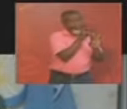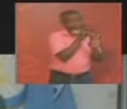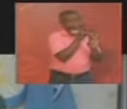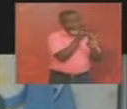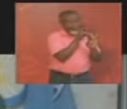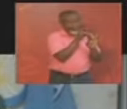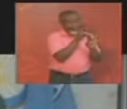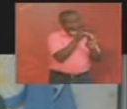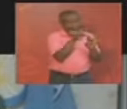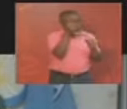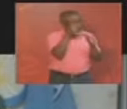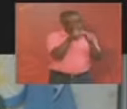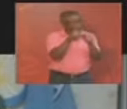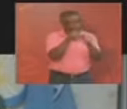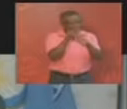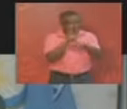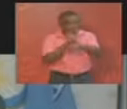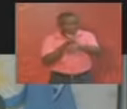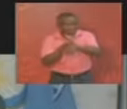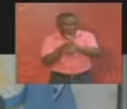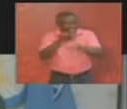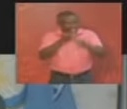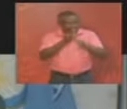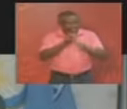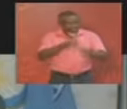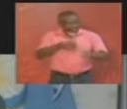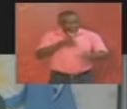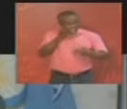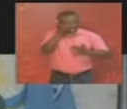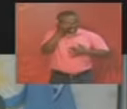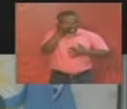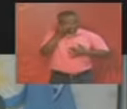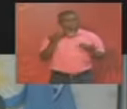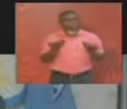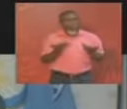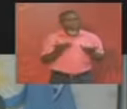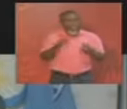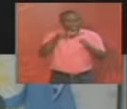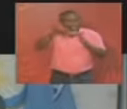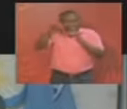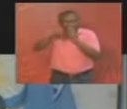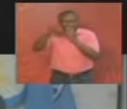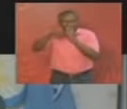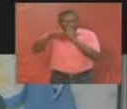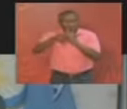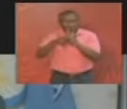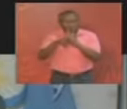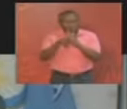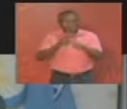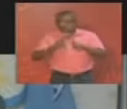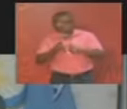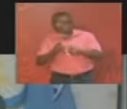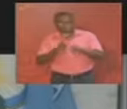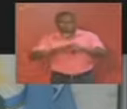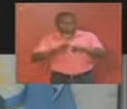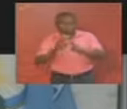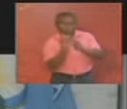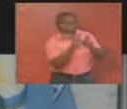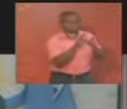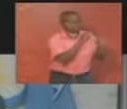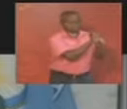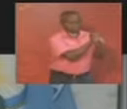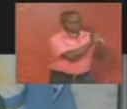ill, please do not go to work, because we would have had cases where persons know they're ill and they choose to go to work ill, and then they spread